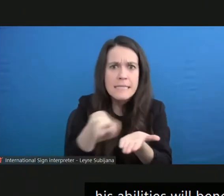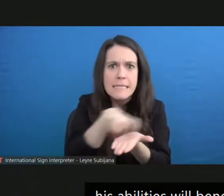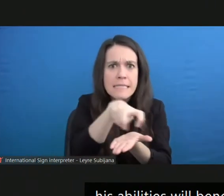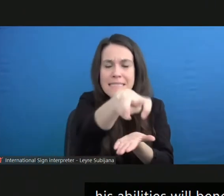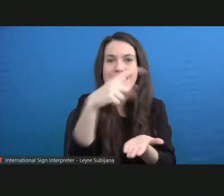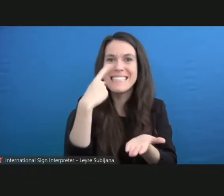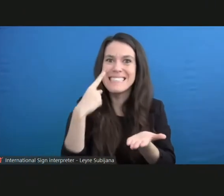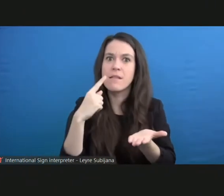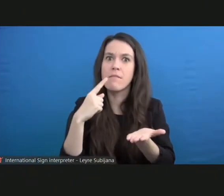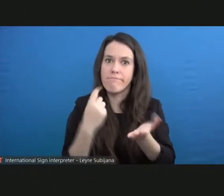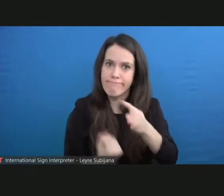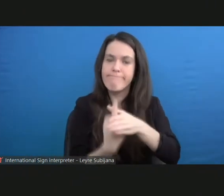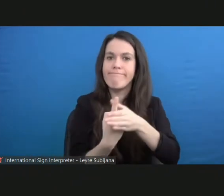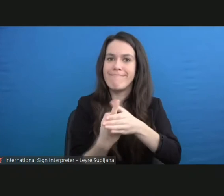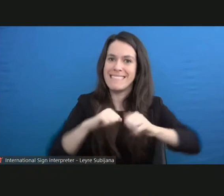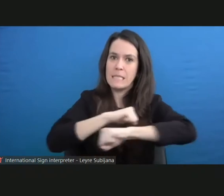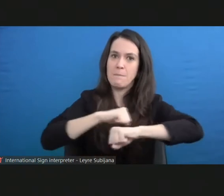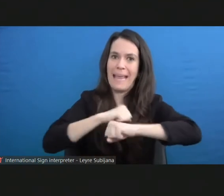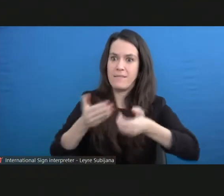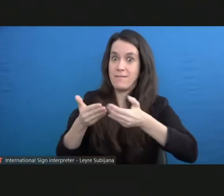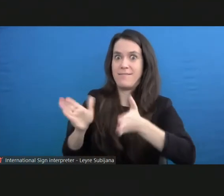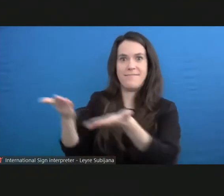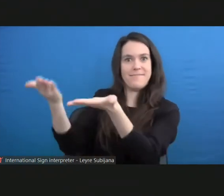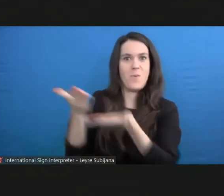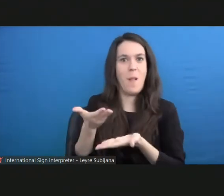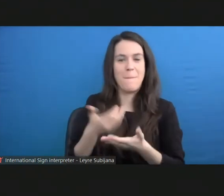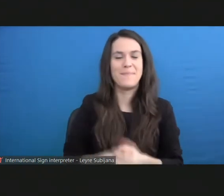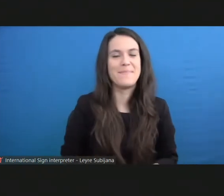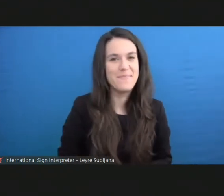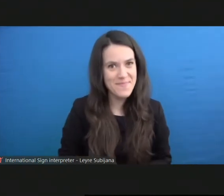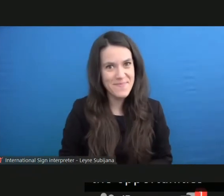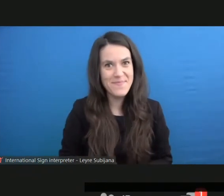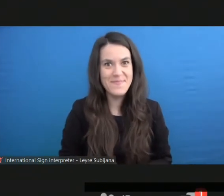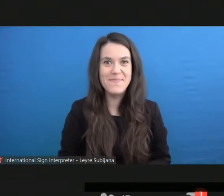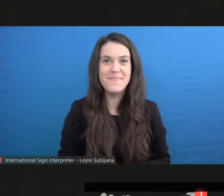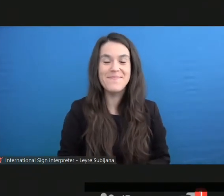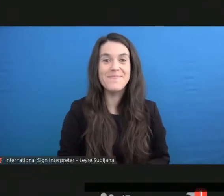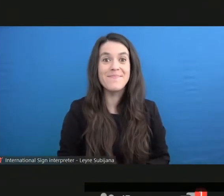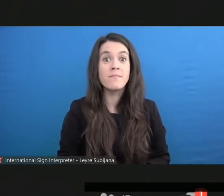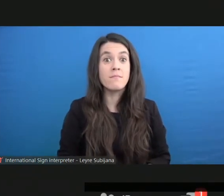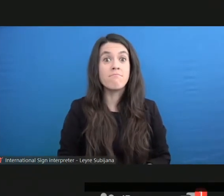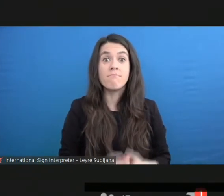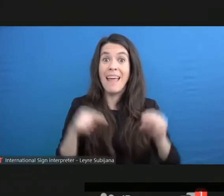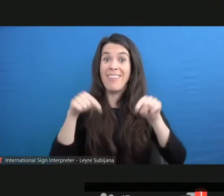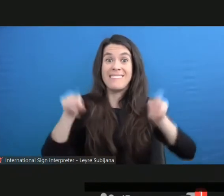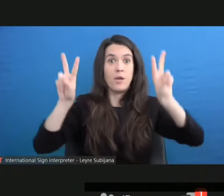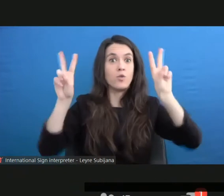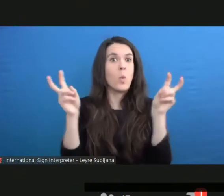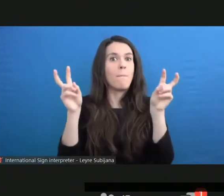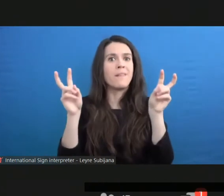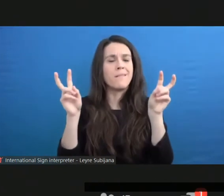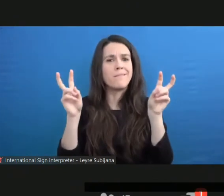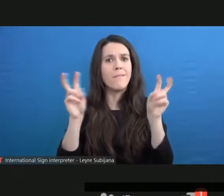the opportunities and address the challenges. Now, this is a very important topic for ILO GBDN members.